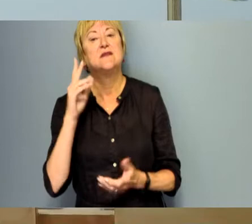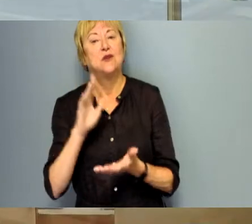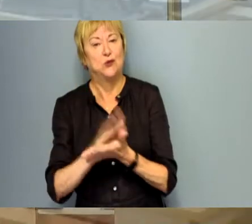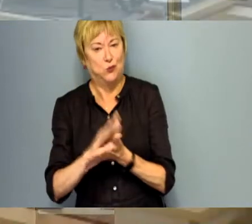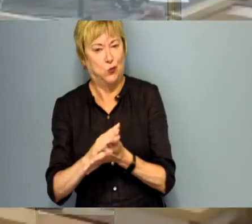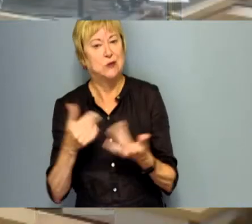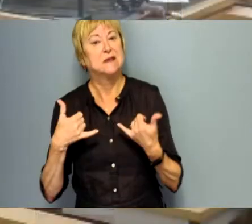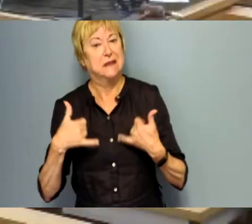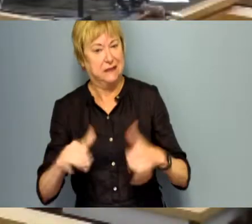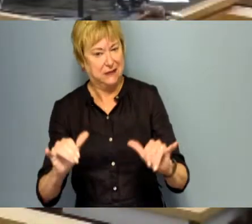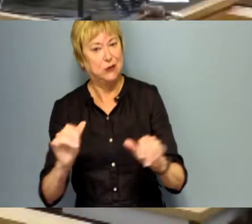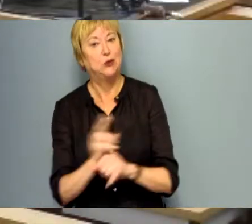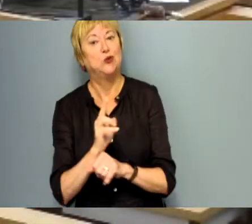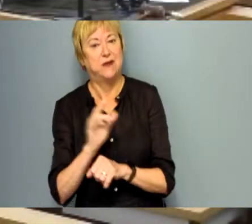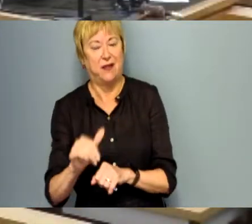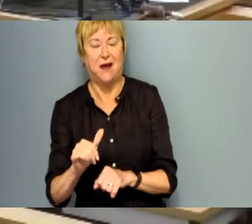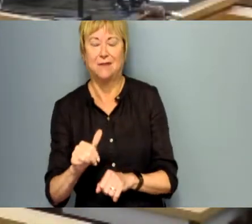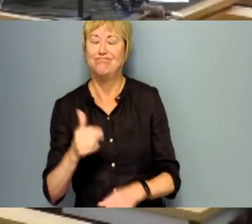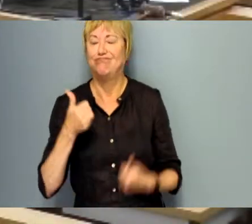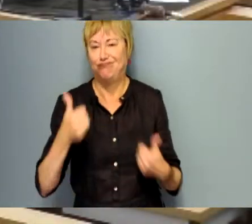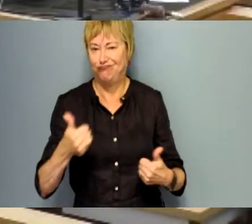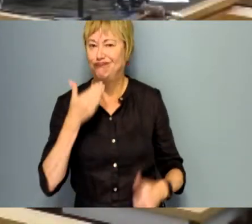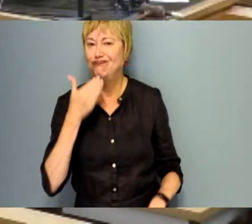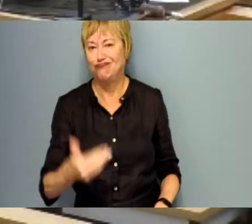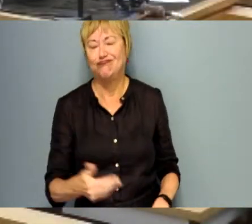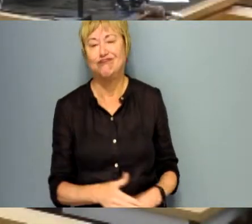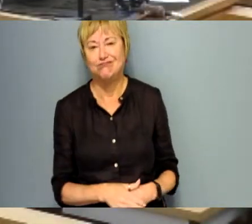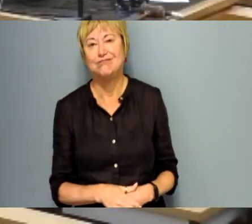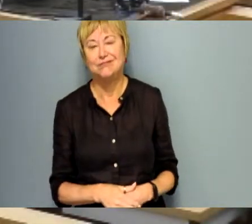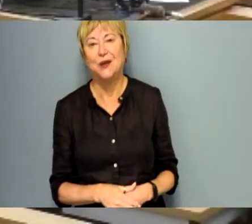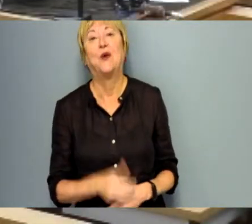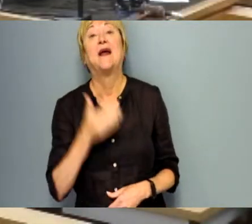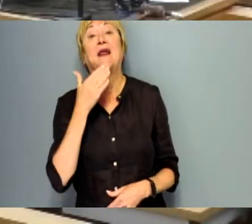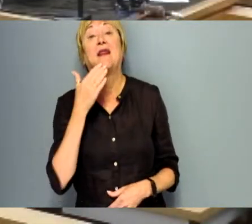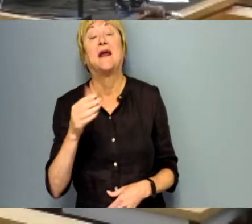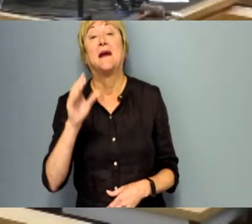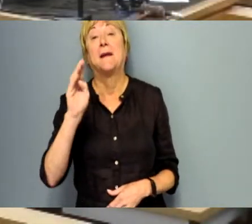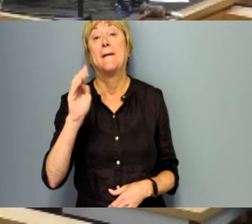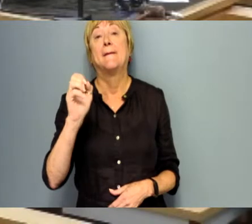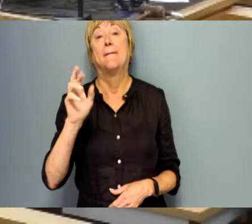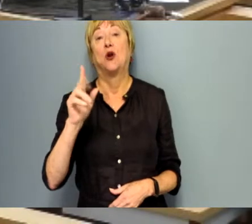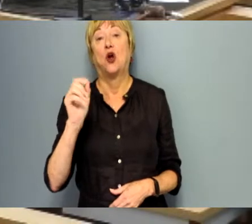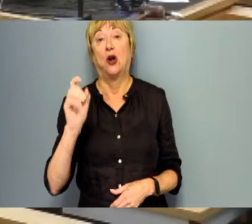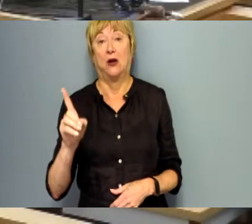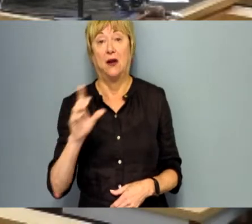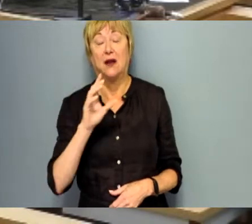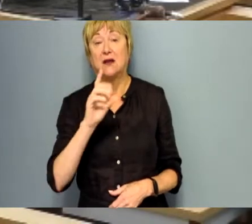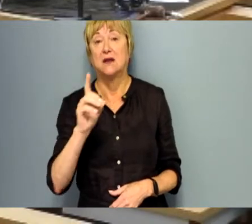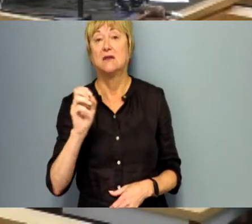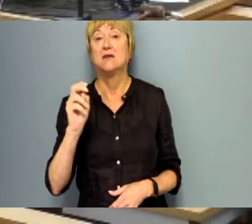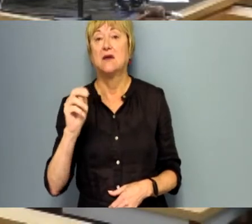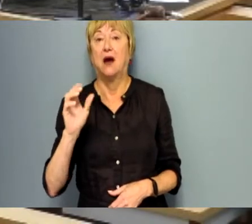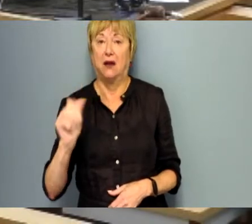continuing to use it is very good. And I also want to thank Bernard and Donna Duffy Bell and her staff